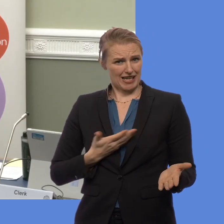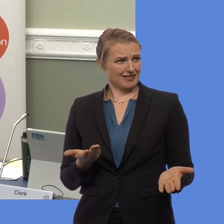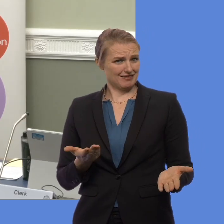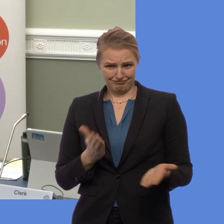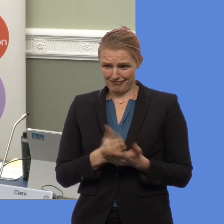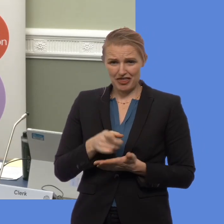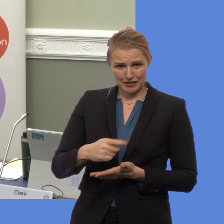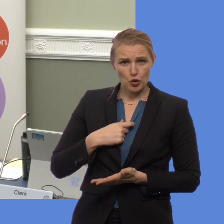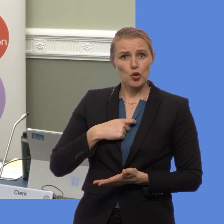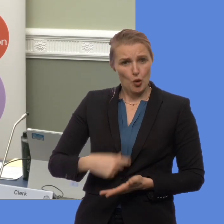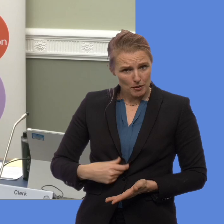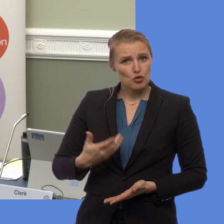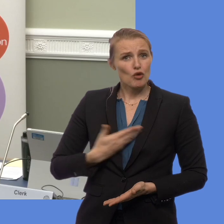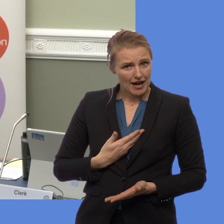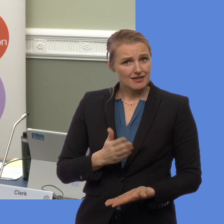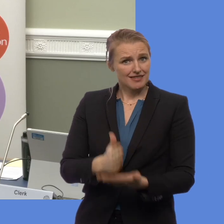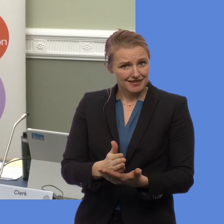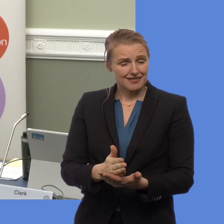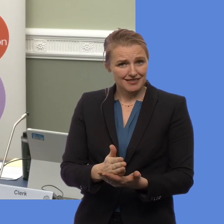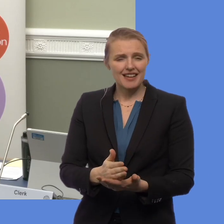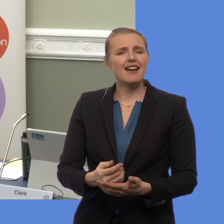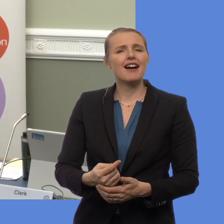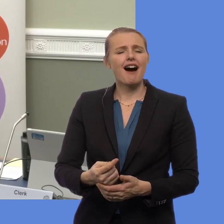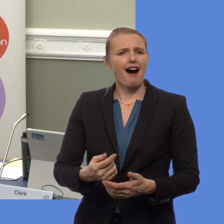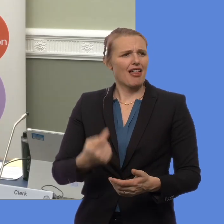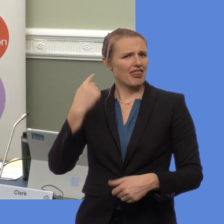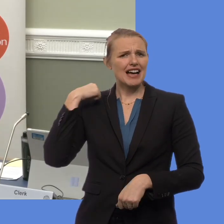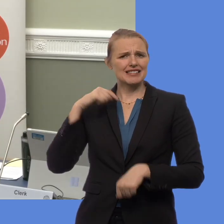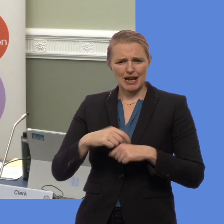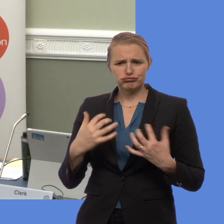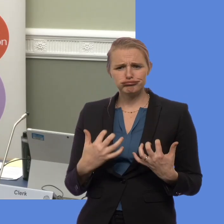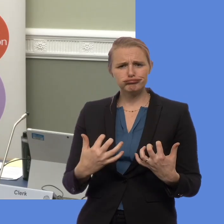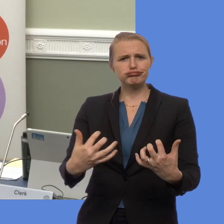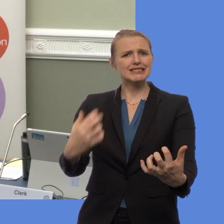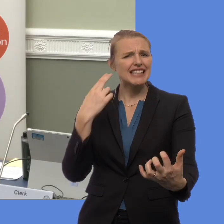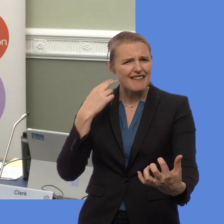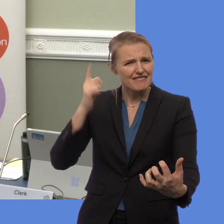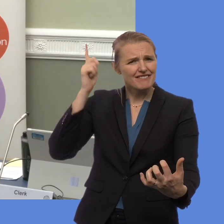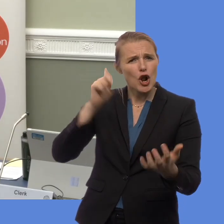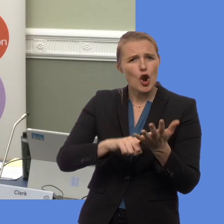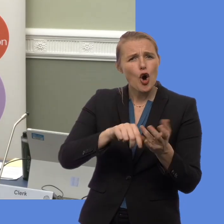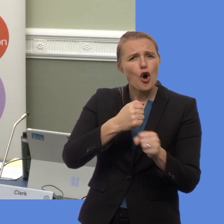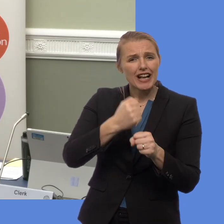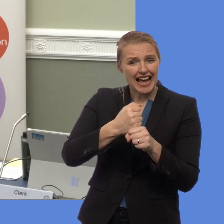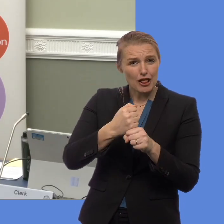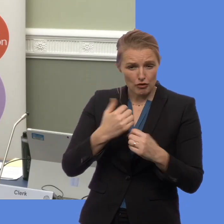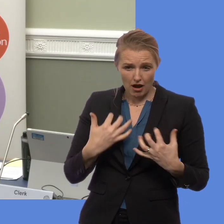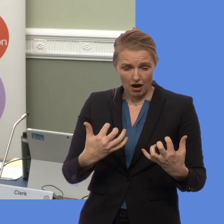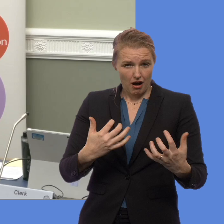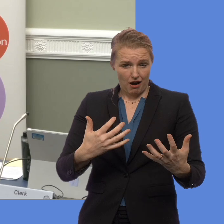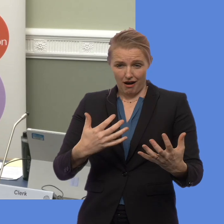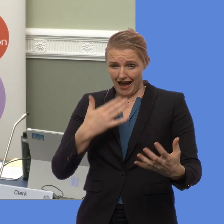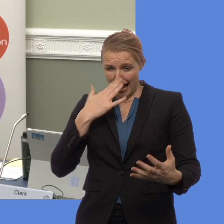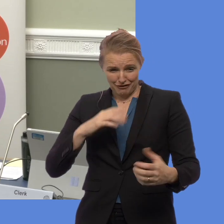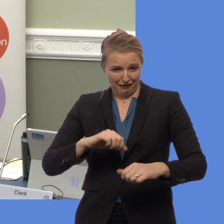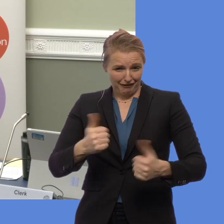human right. I have to say that the atmosphere and the positivity in the Long Gallery that day was really inspiring, and also I